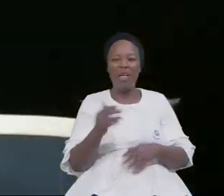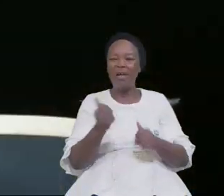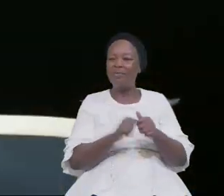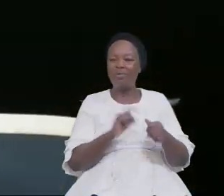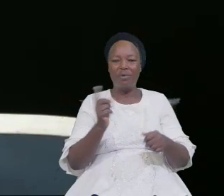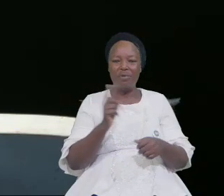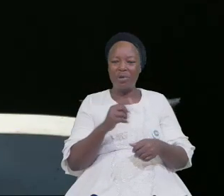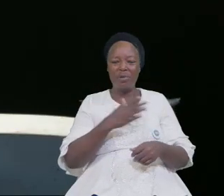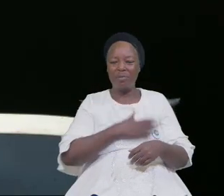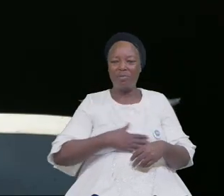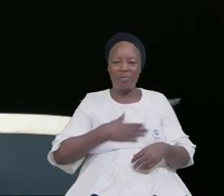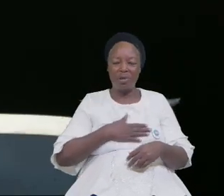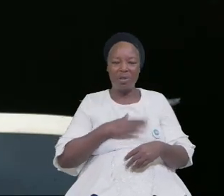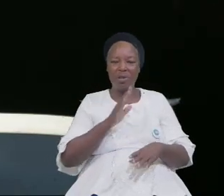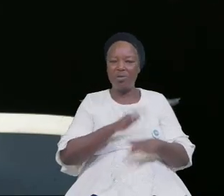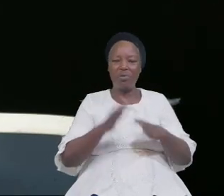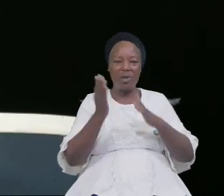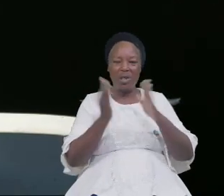at the back of the field.